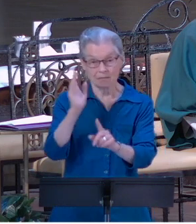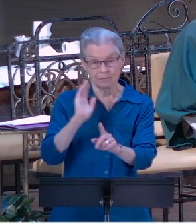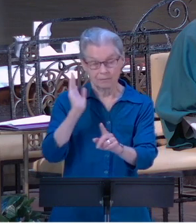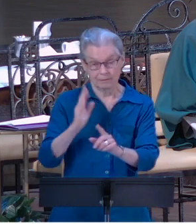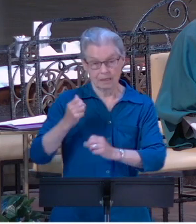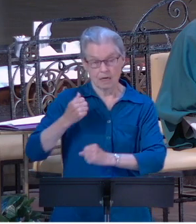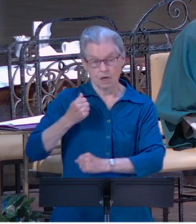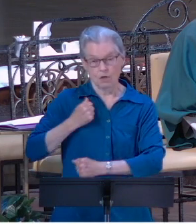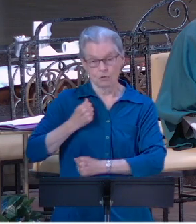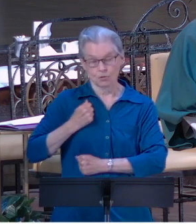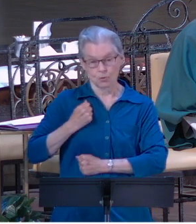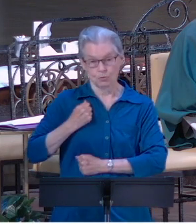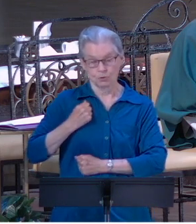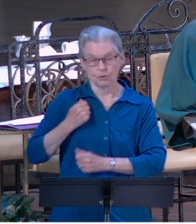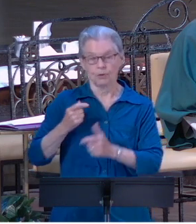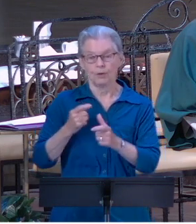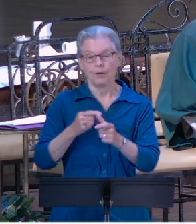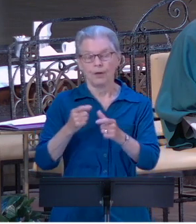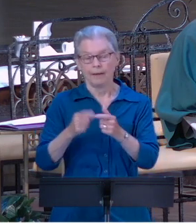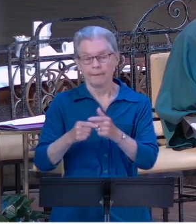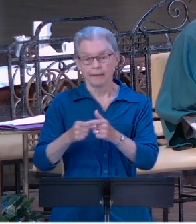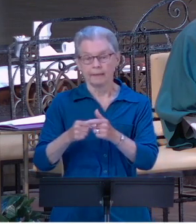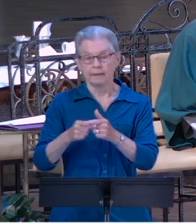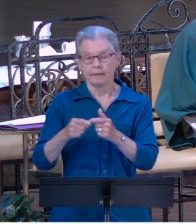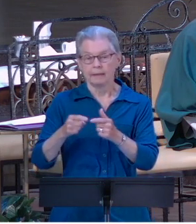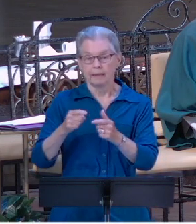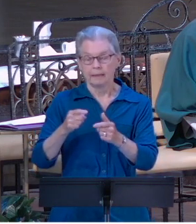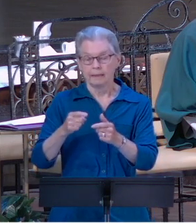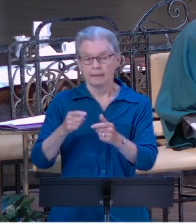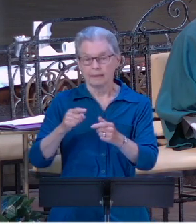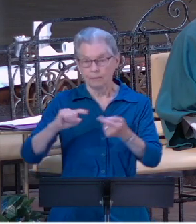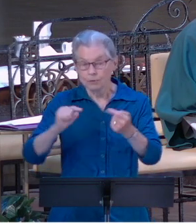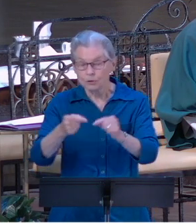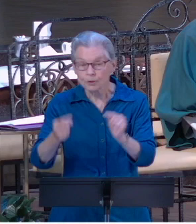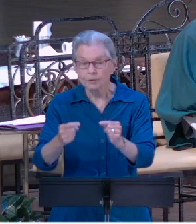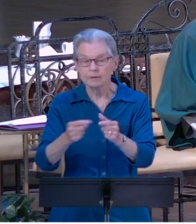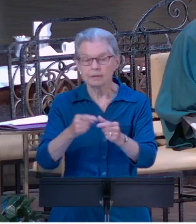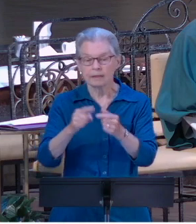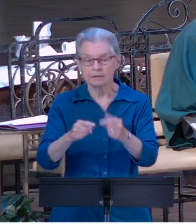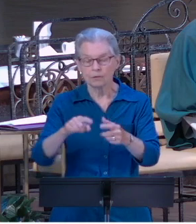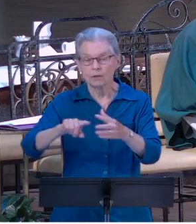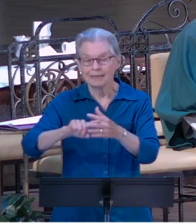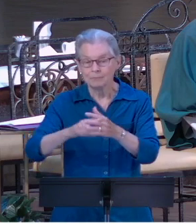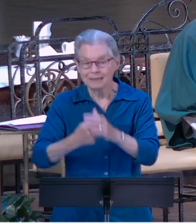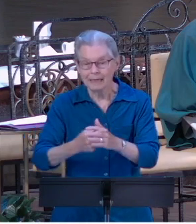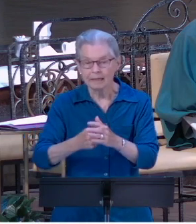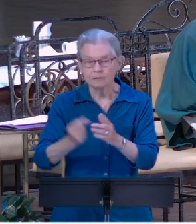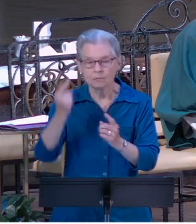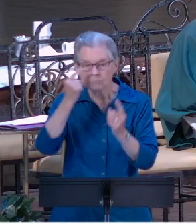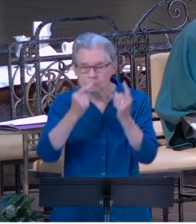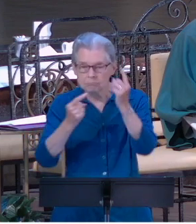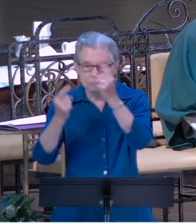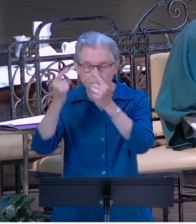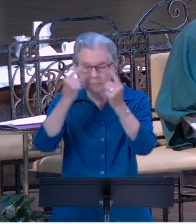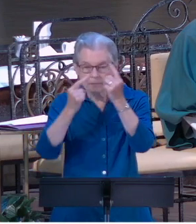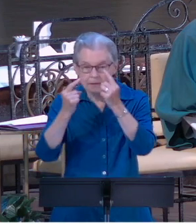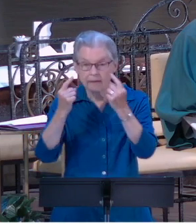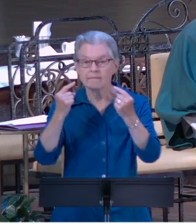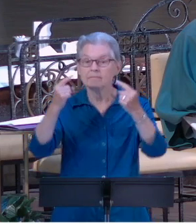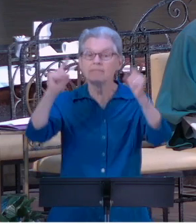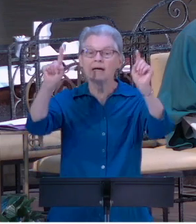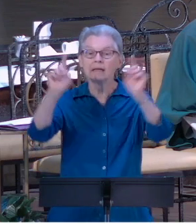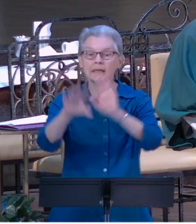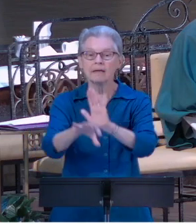and began to surrender to God's prompting. And eventually Ignatius found that treasure,